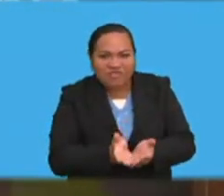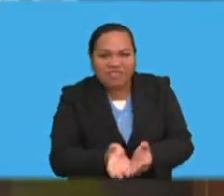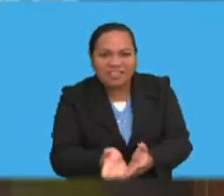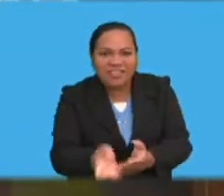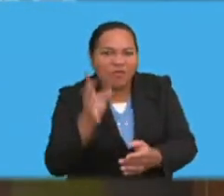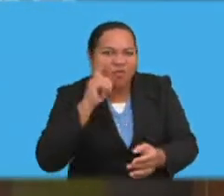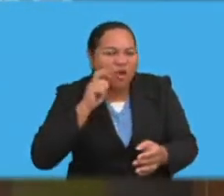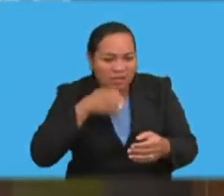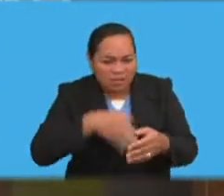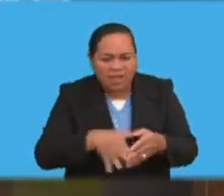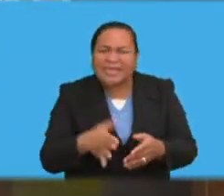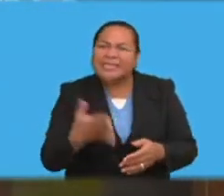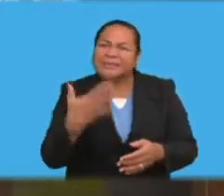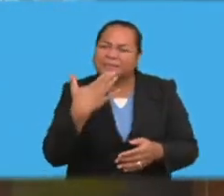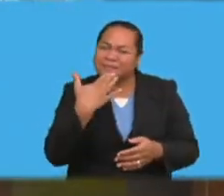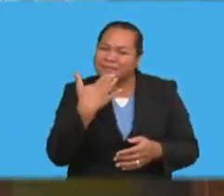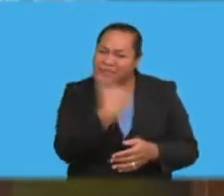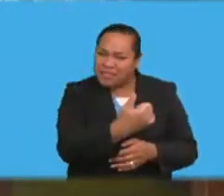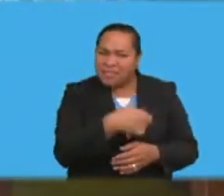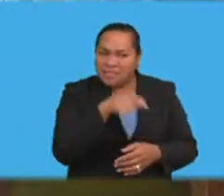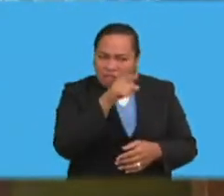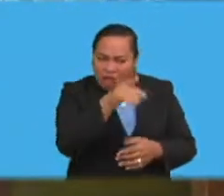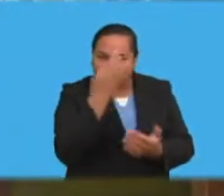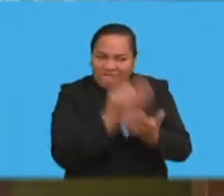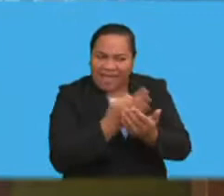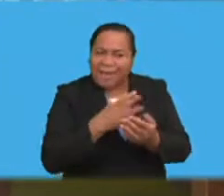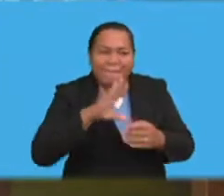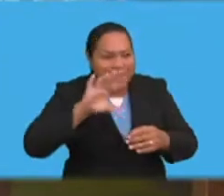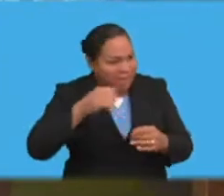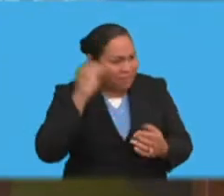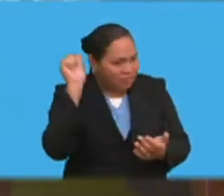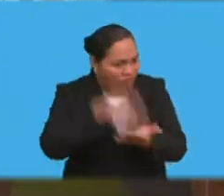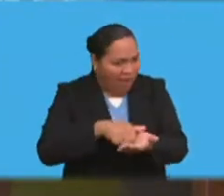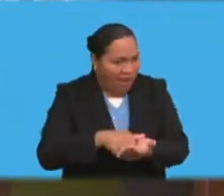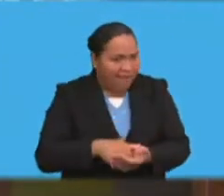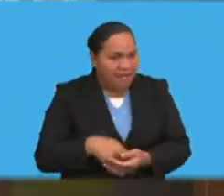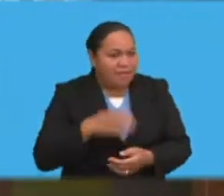your facts correct when you speak in this House.